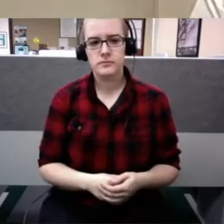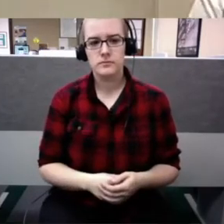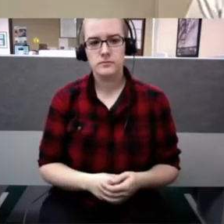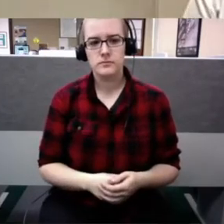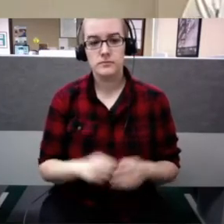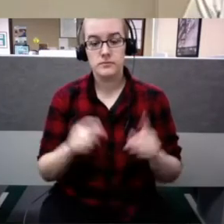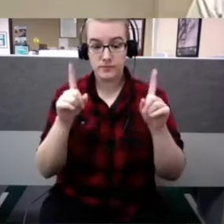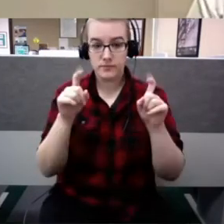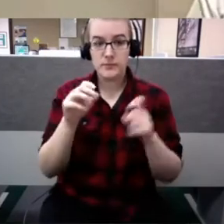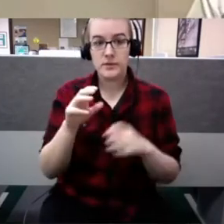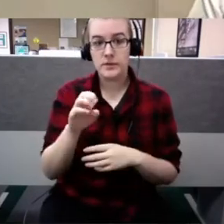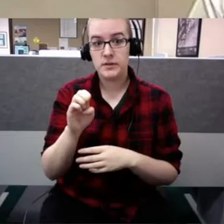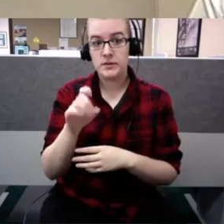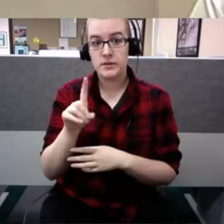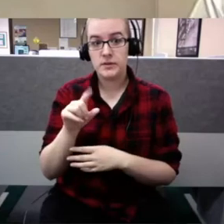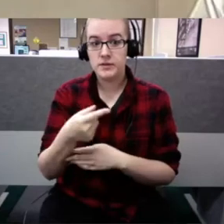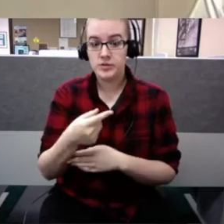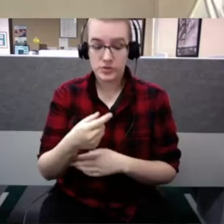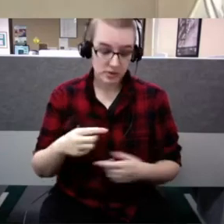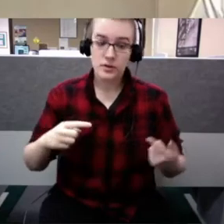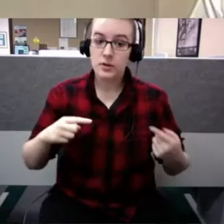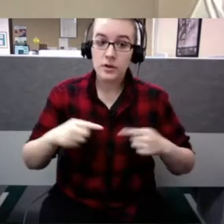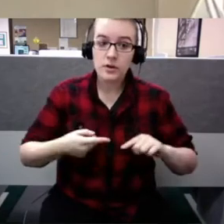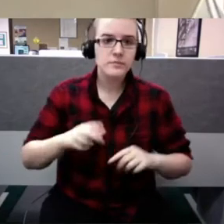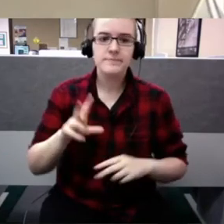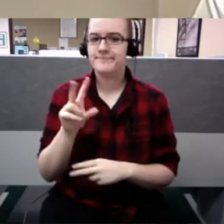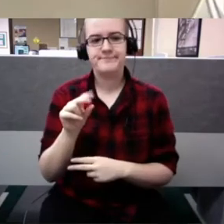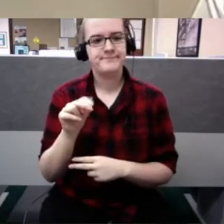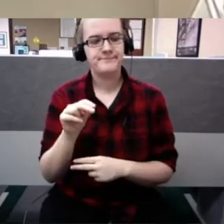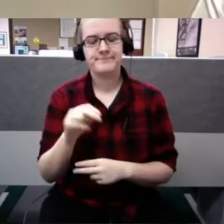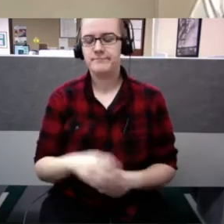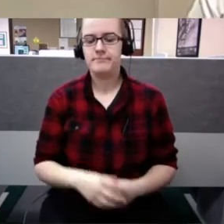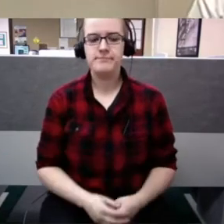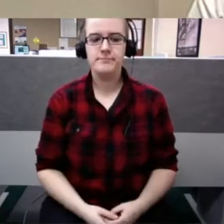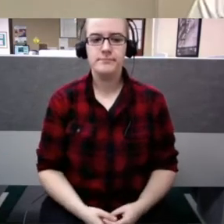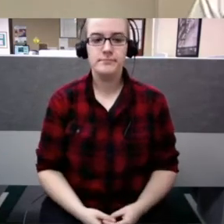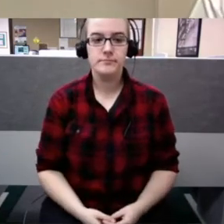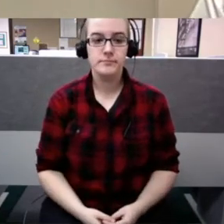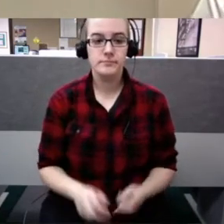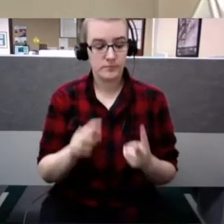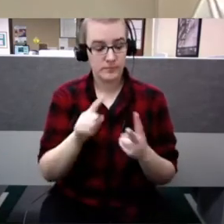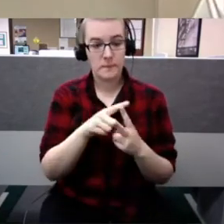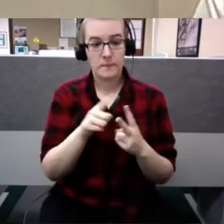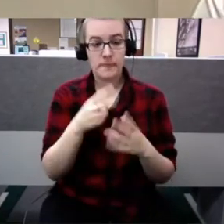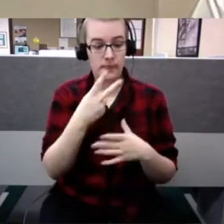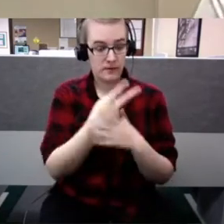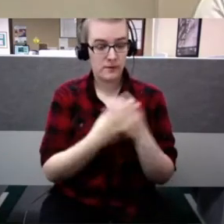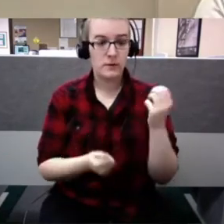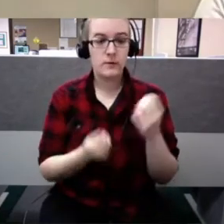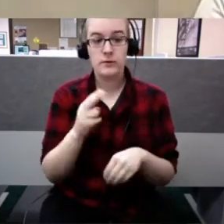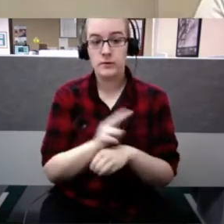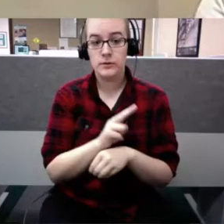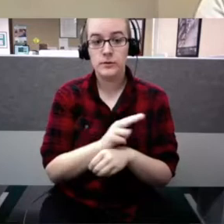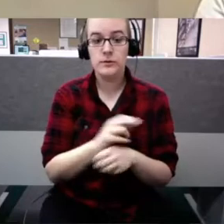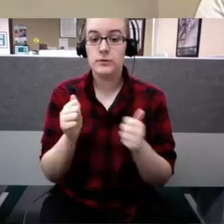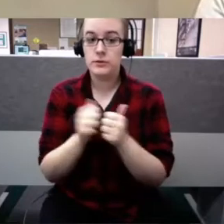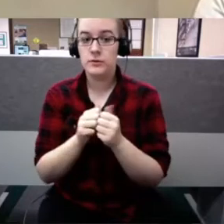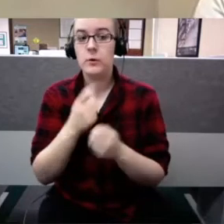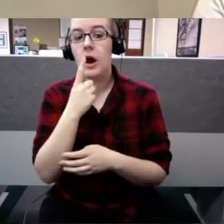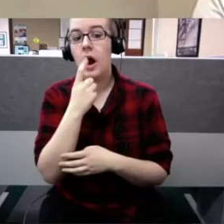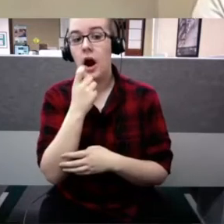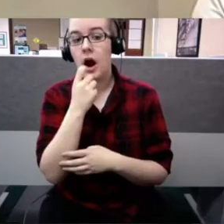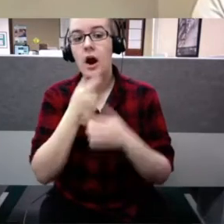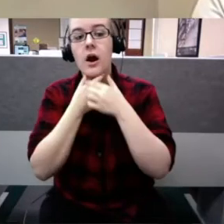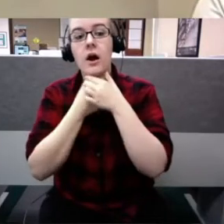are not because the exam is painful. It does not hurt. These two medications combine with a spray we use